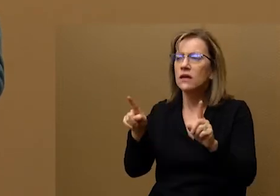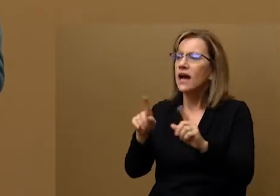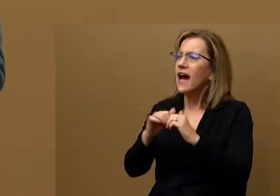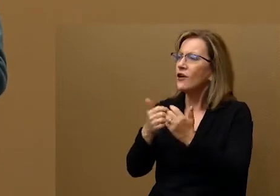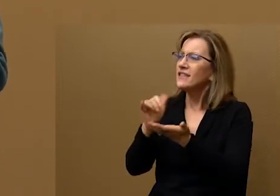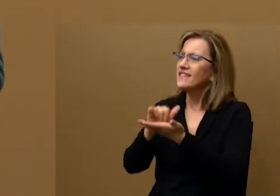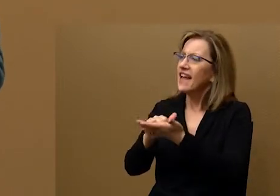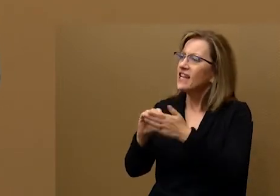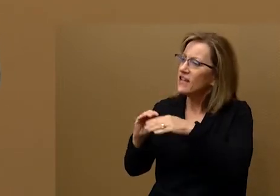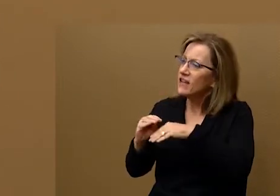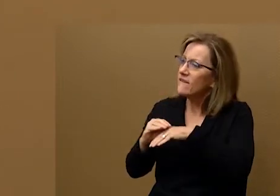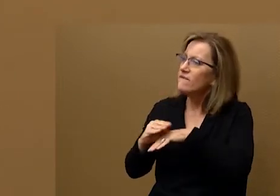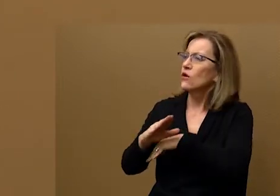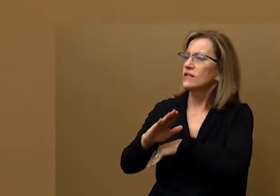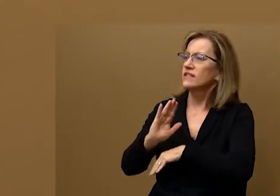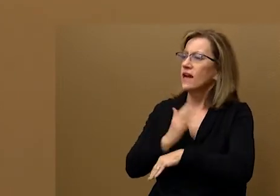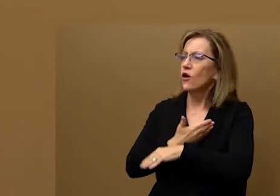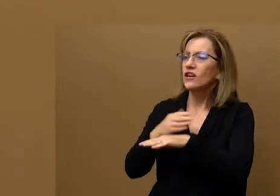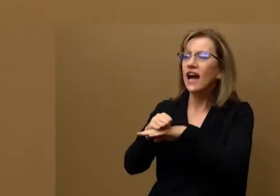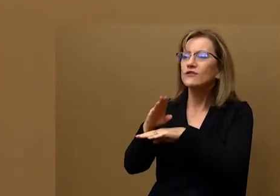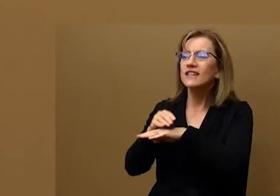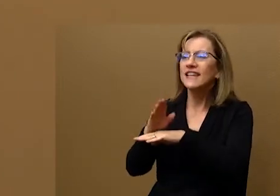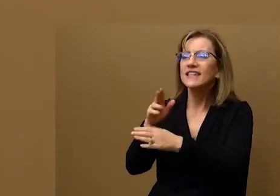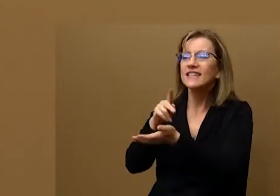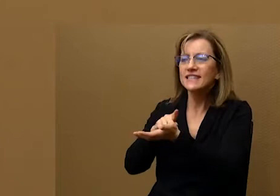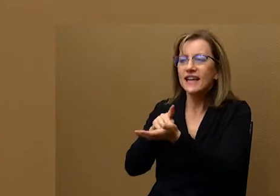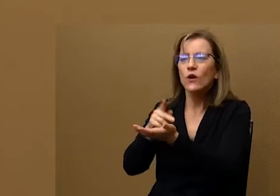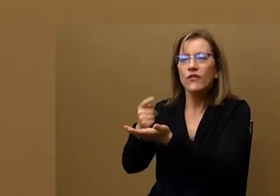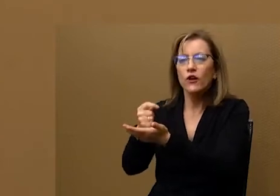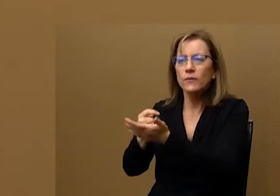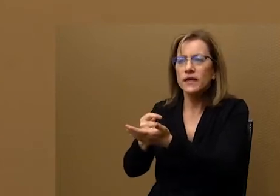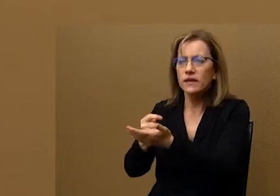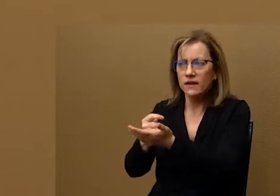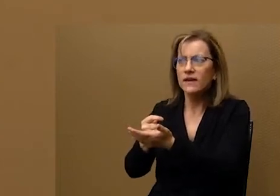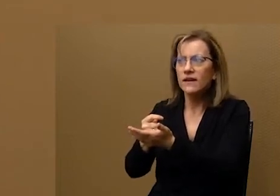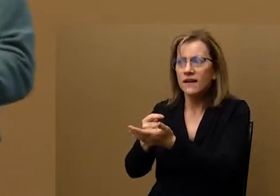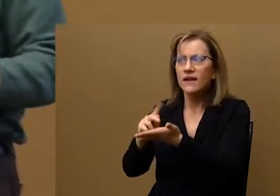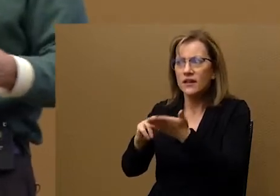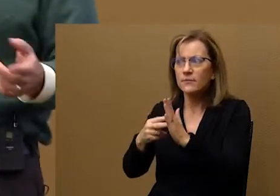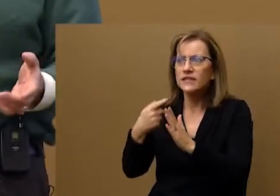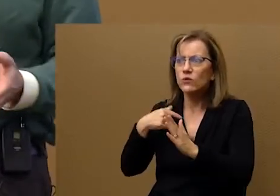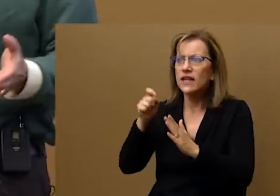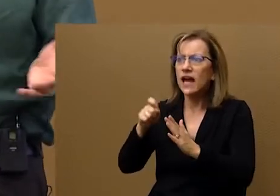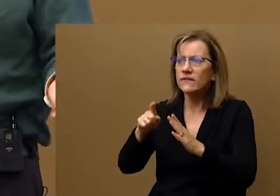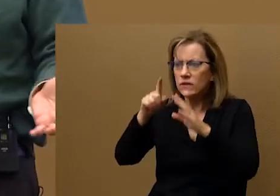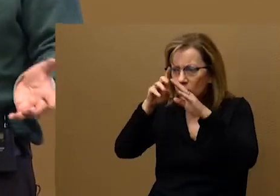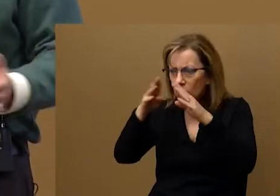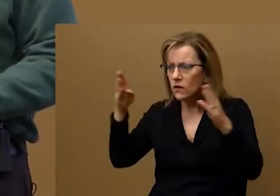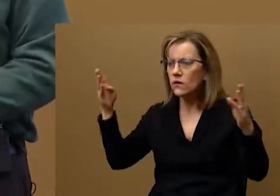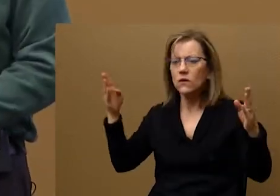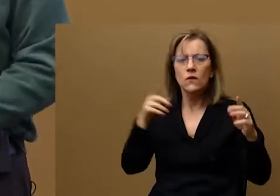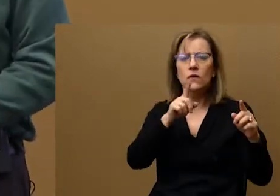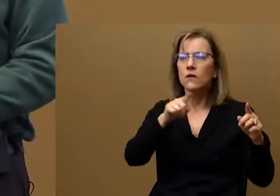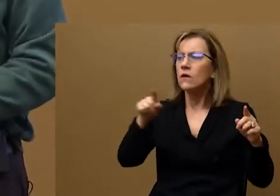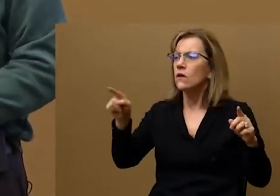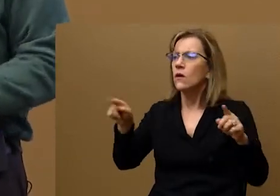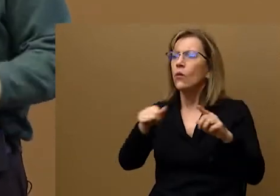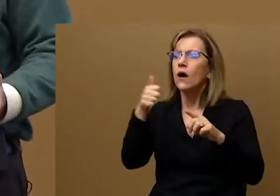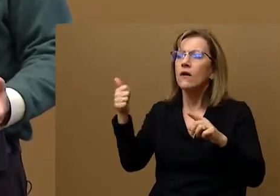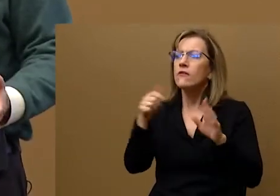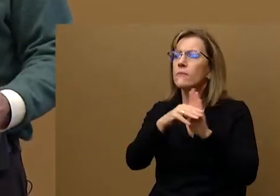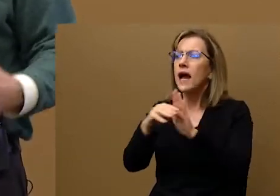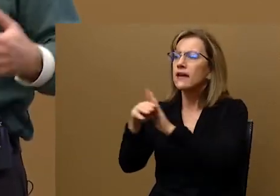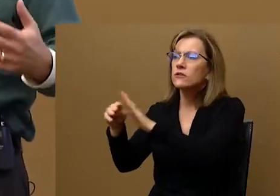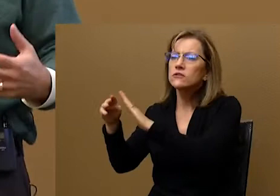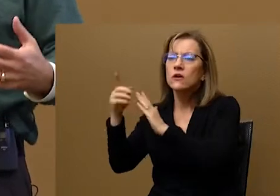that impact how we do counseling and psychotherapy? That means we have to think about, well, what other models do we have for